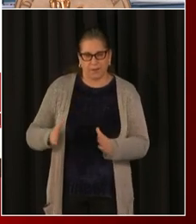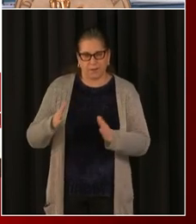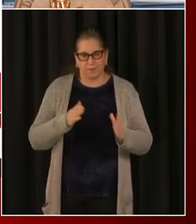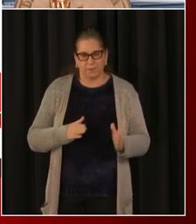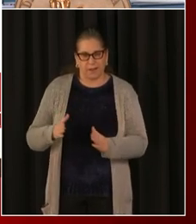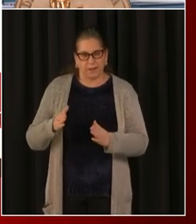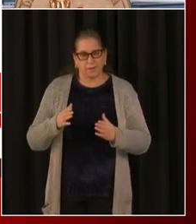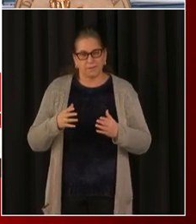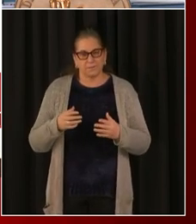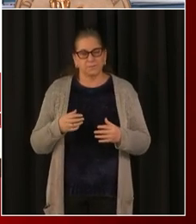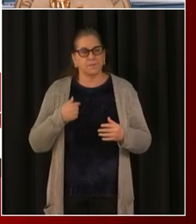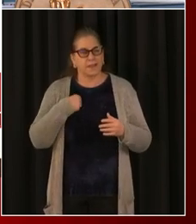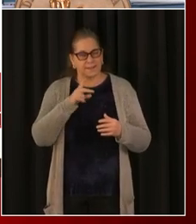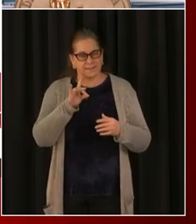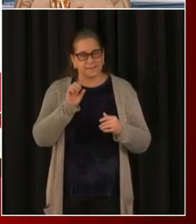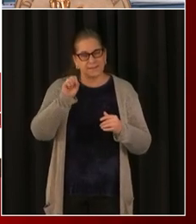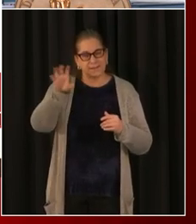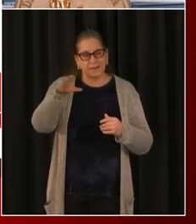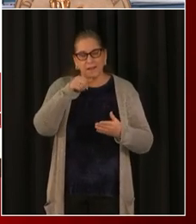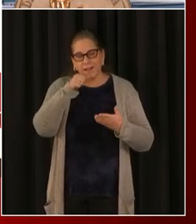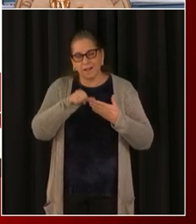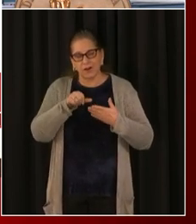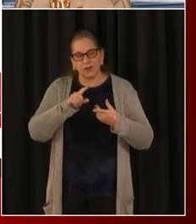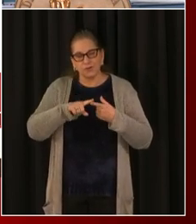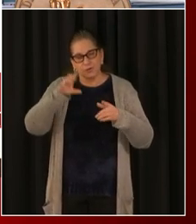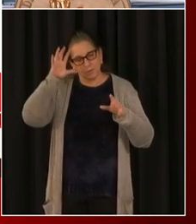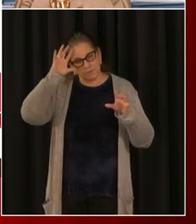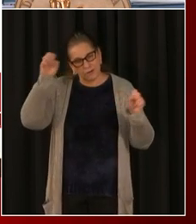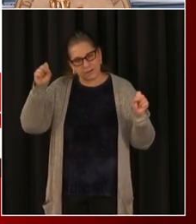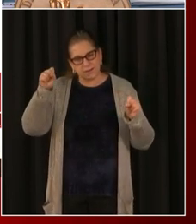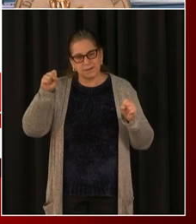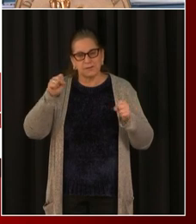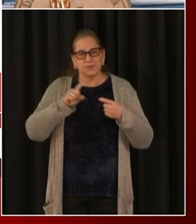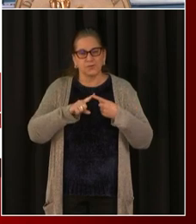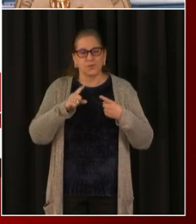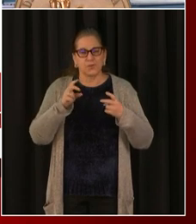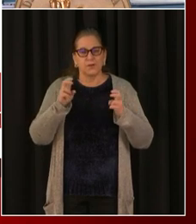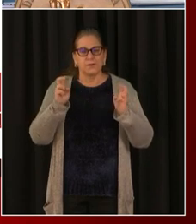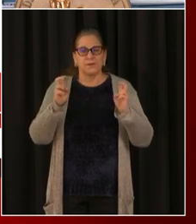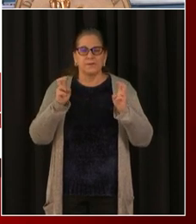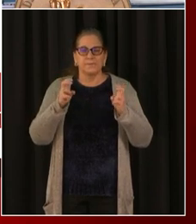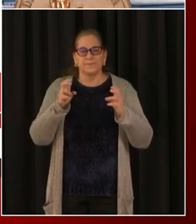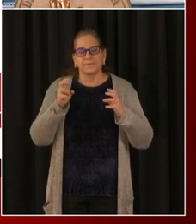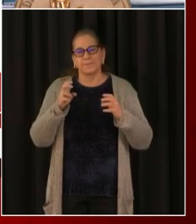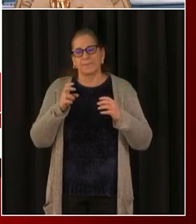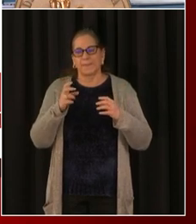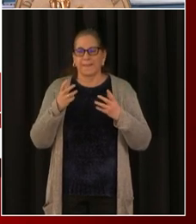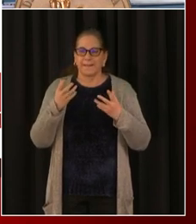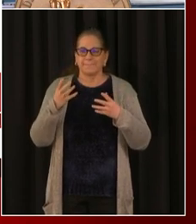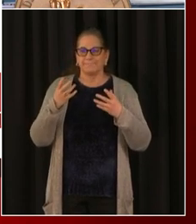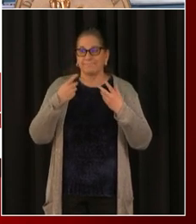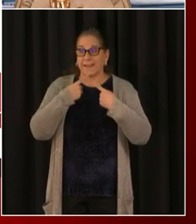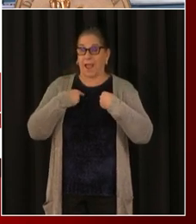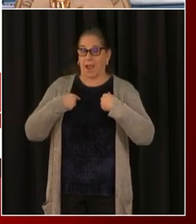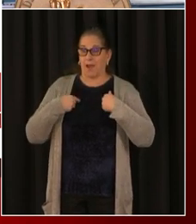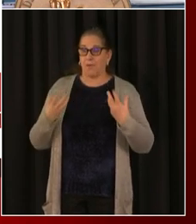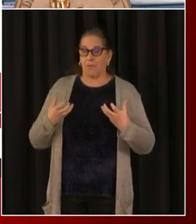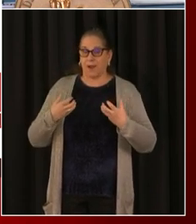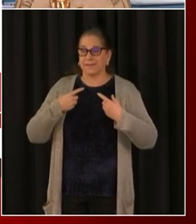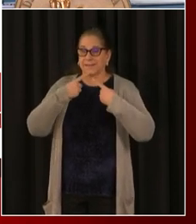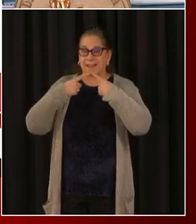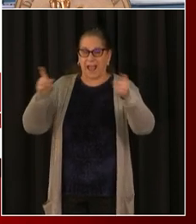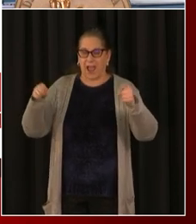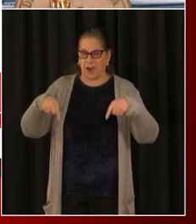requesting that the president declare a pre-emergency disaster for the District of Columbia.